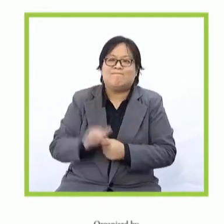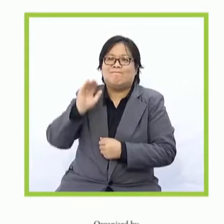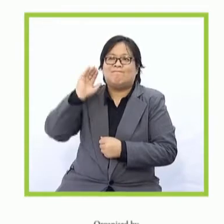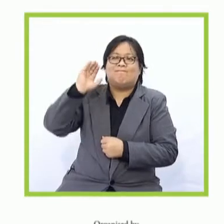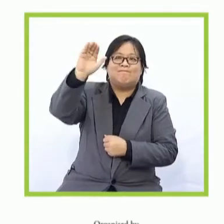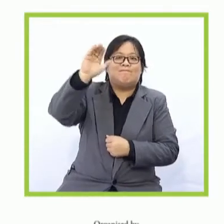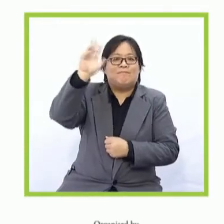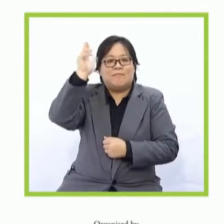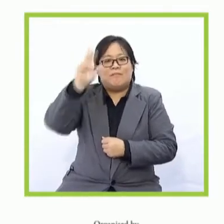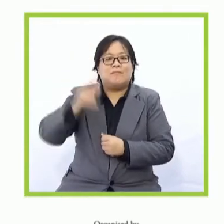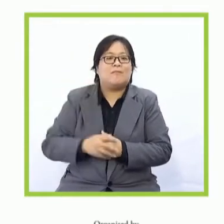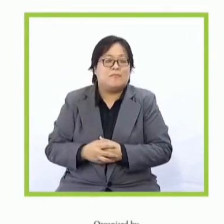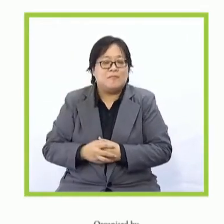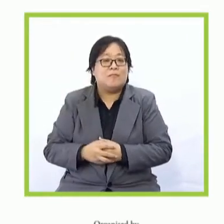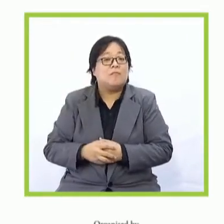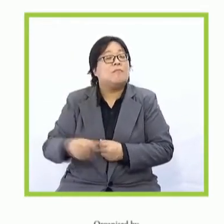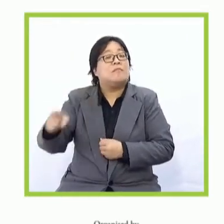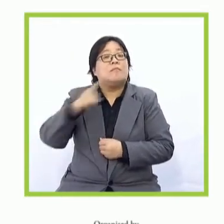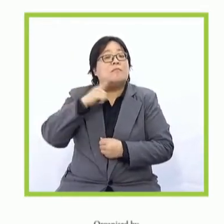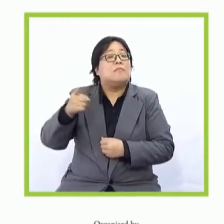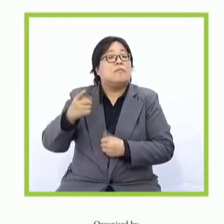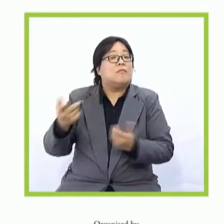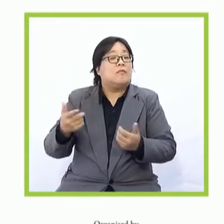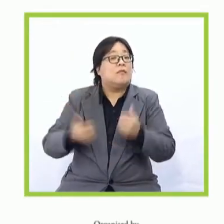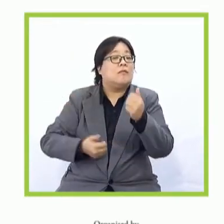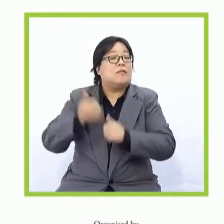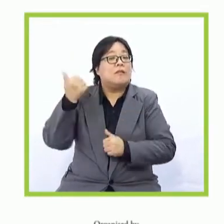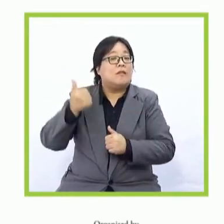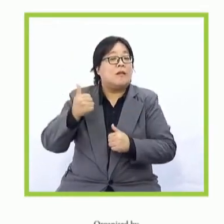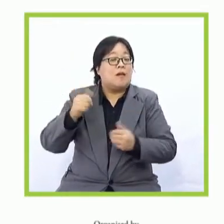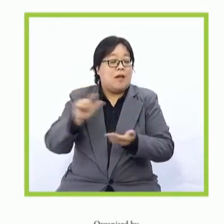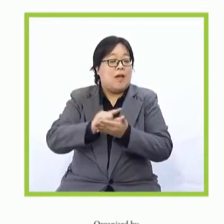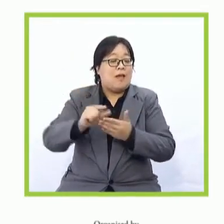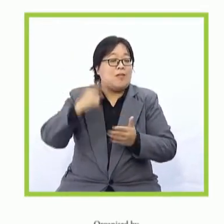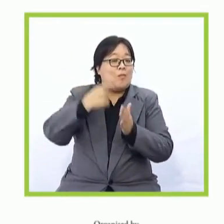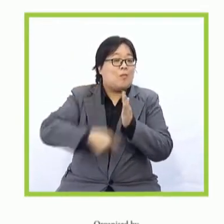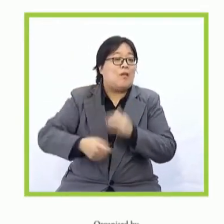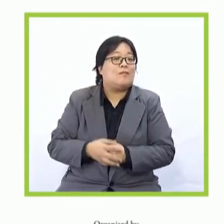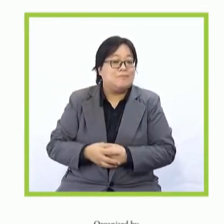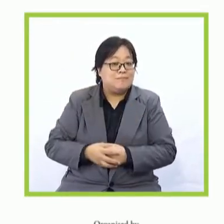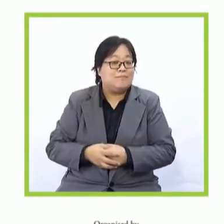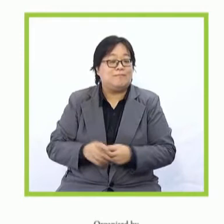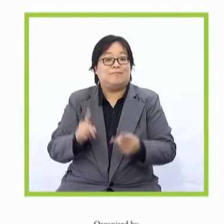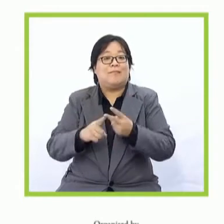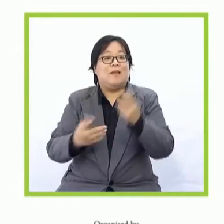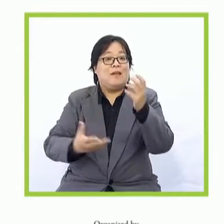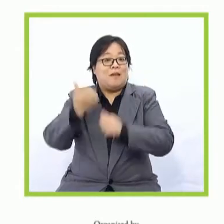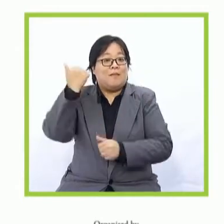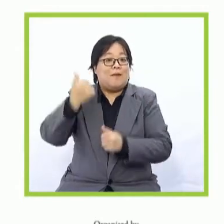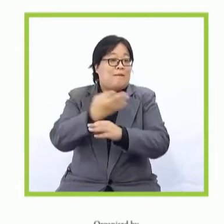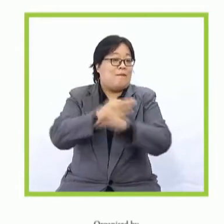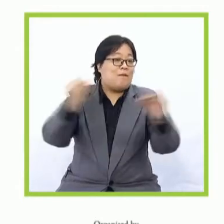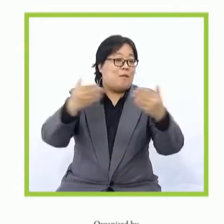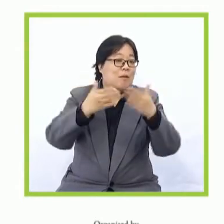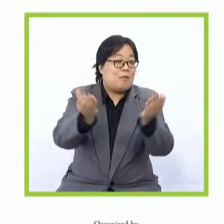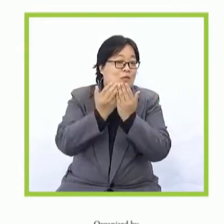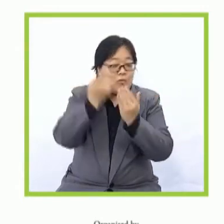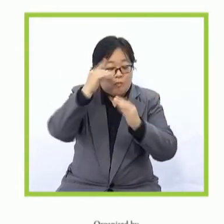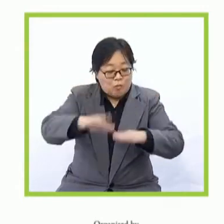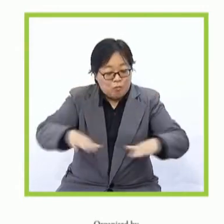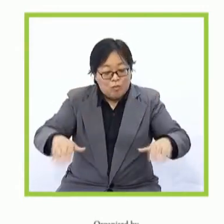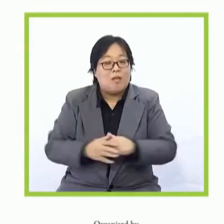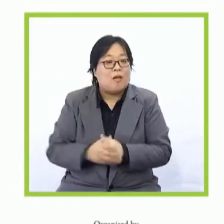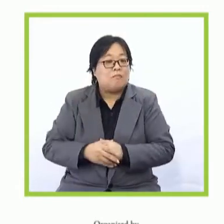won these. They also won a guaranteed minimum price for their products. They won free public preschool for small children. They